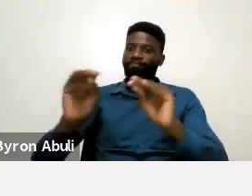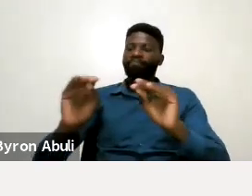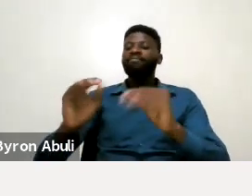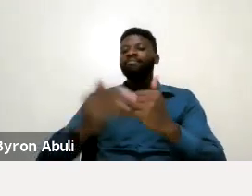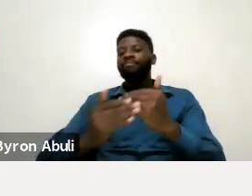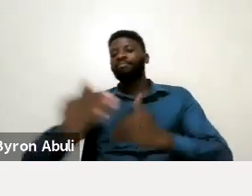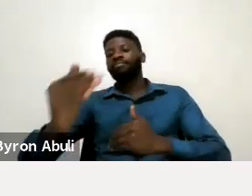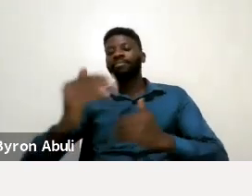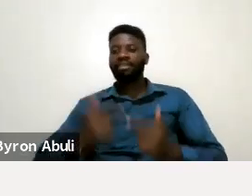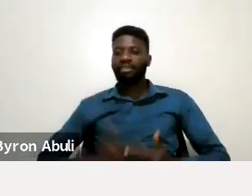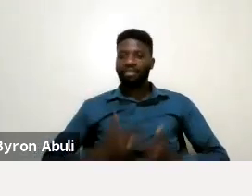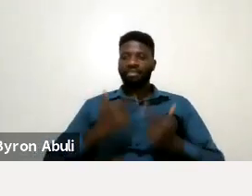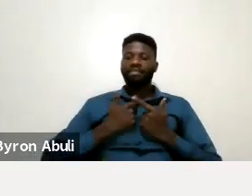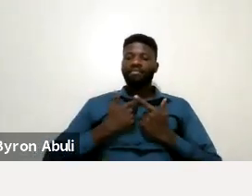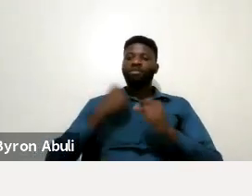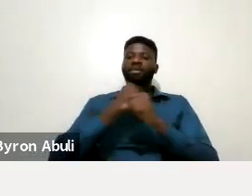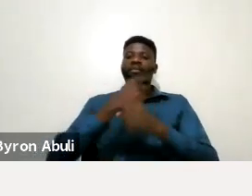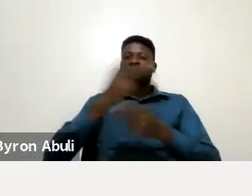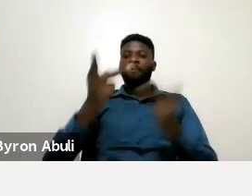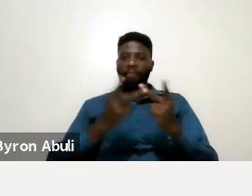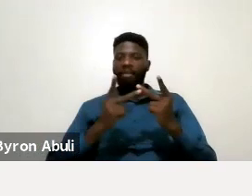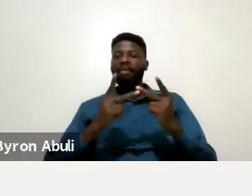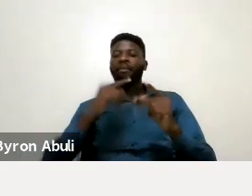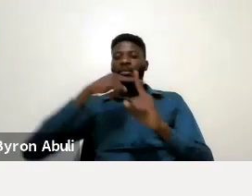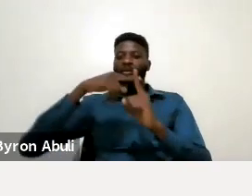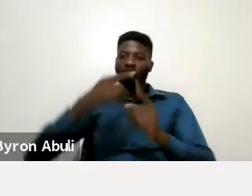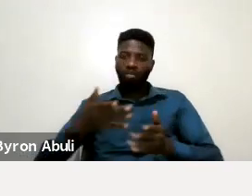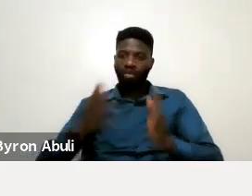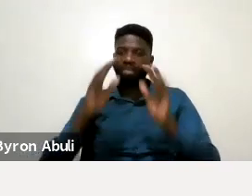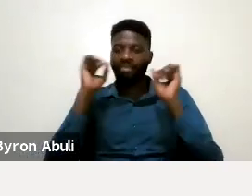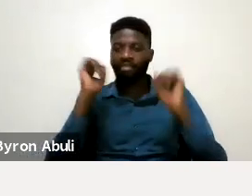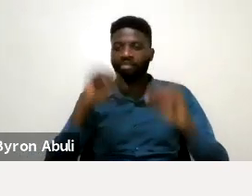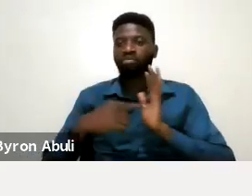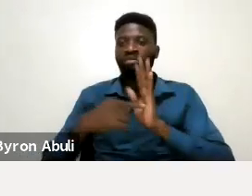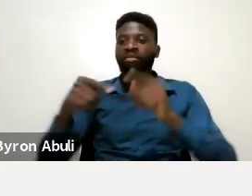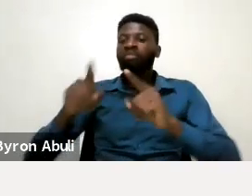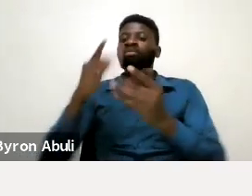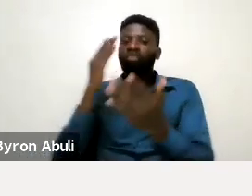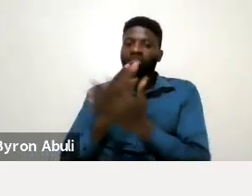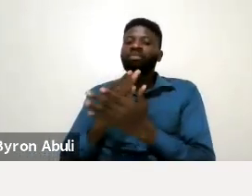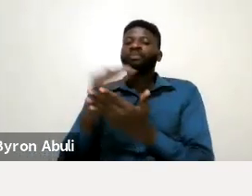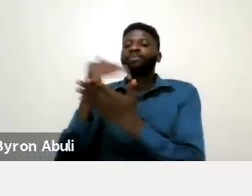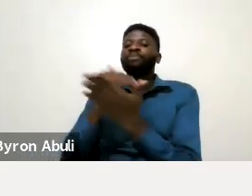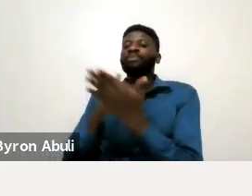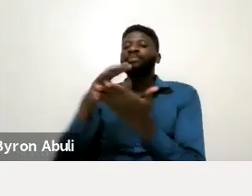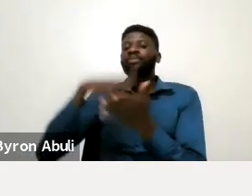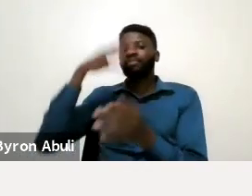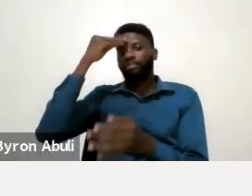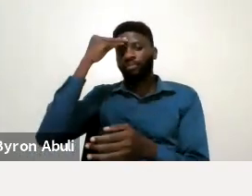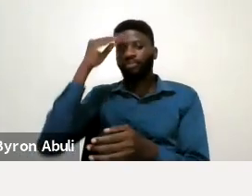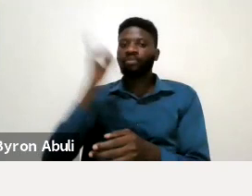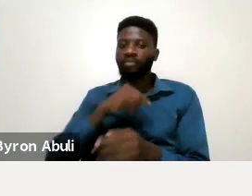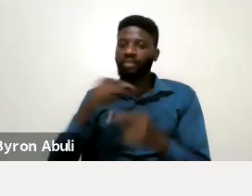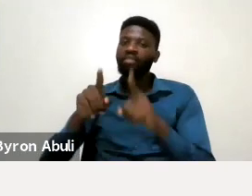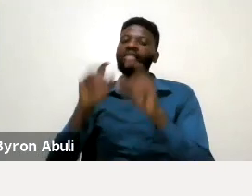the workplace in a positive way, in a way that it will show that you have gone through a program that makes you even